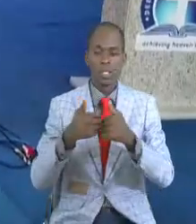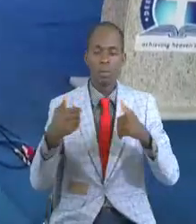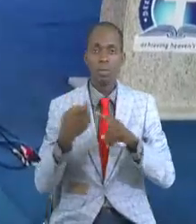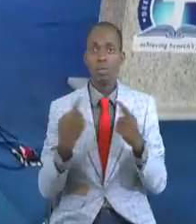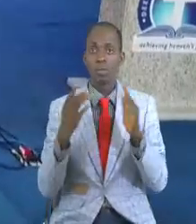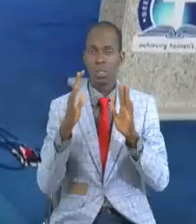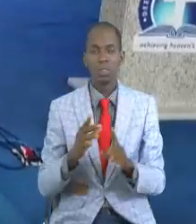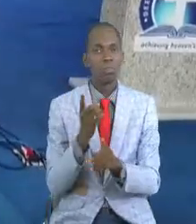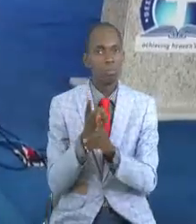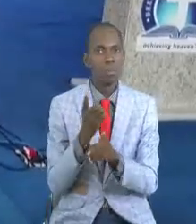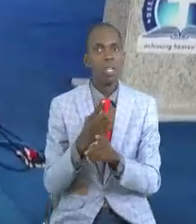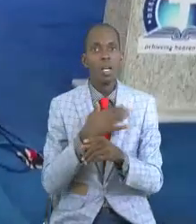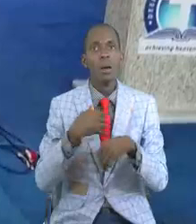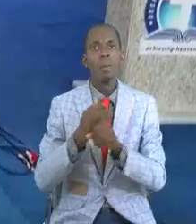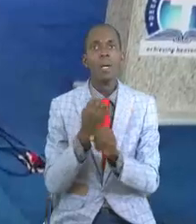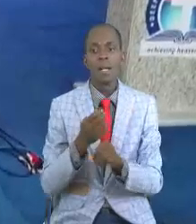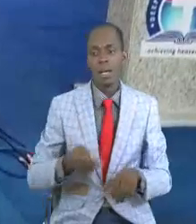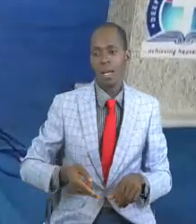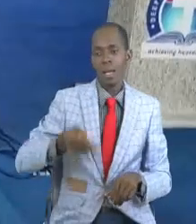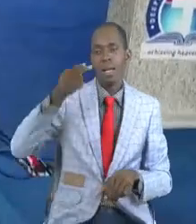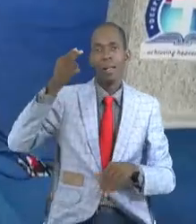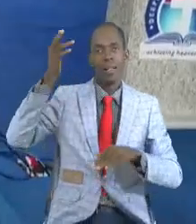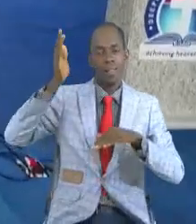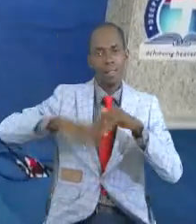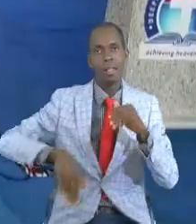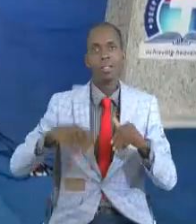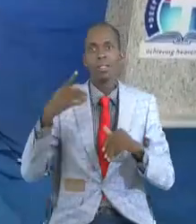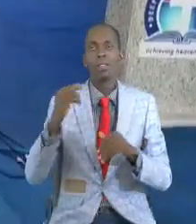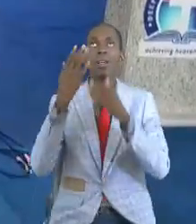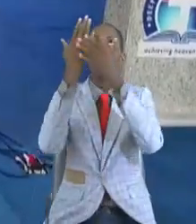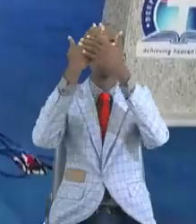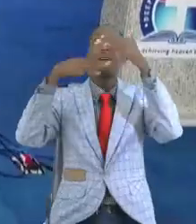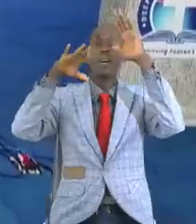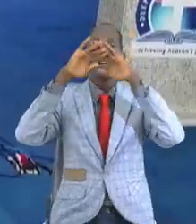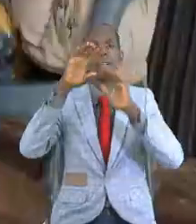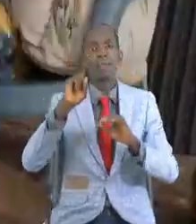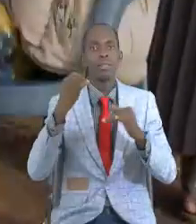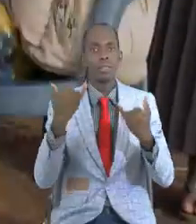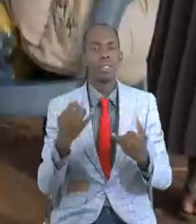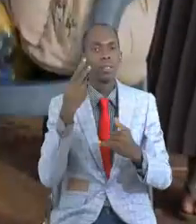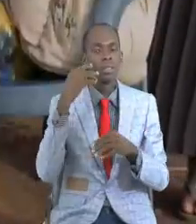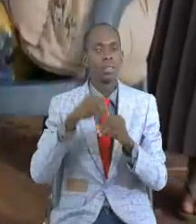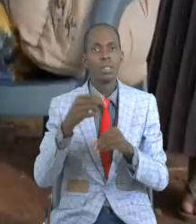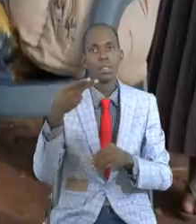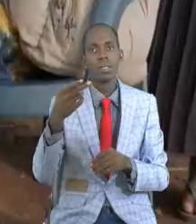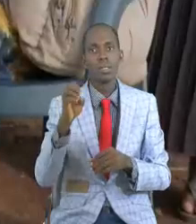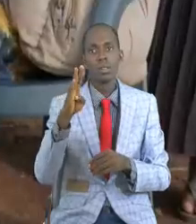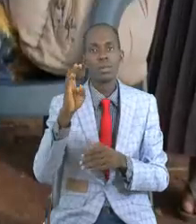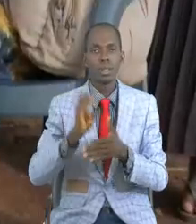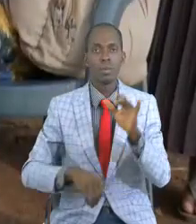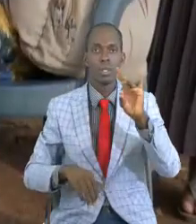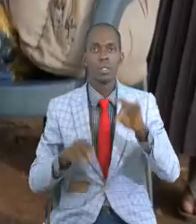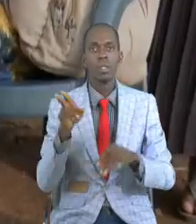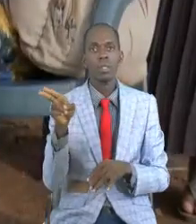and made higher than the heavens. Let's look at chapter 8. We're looking at verse 6. Chapter 8,